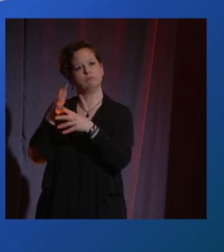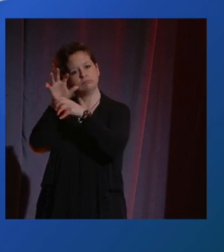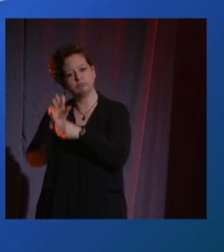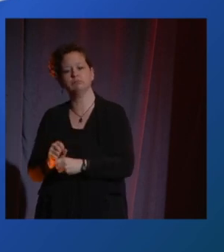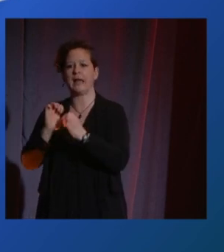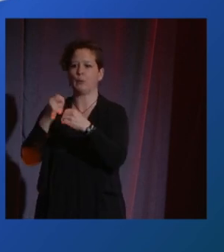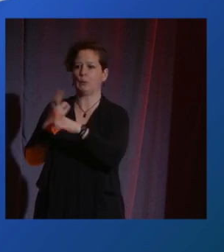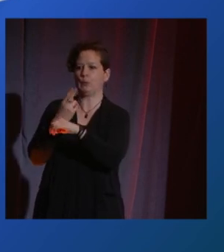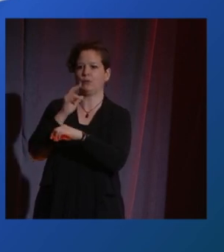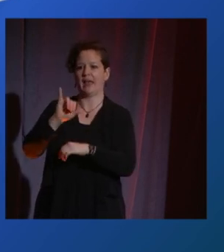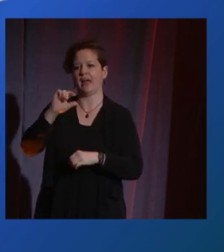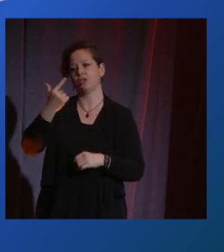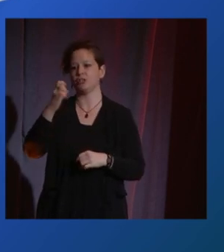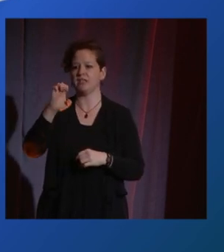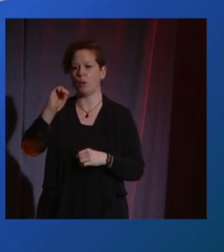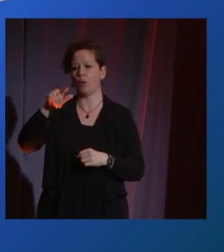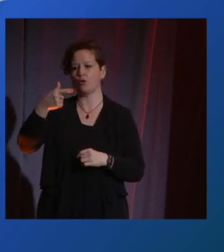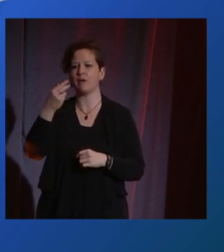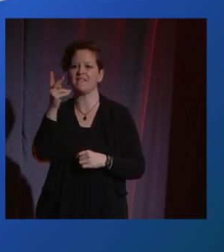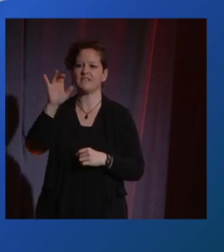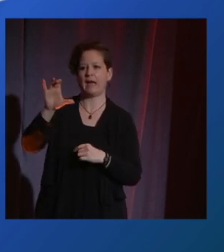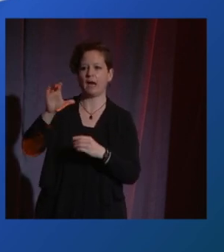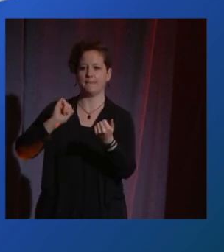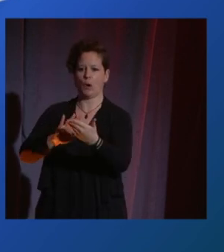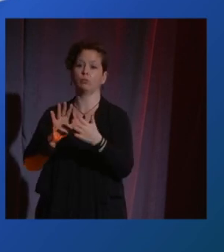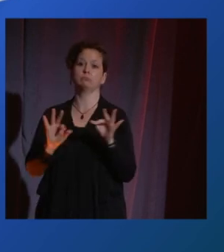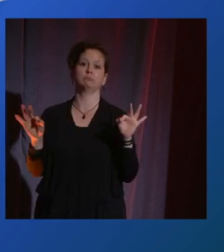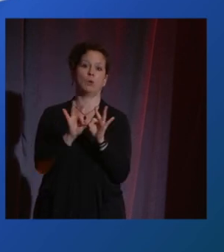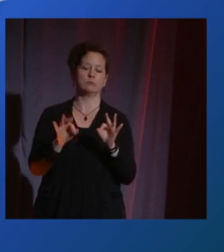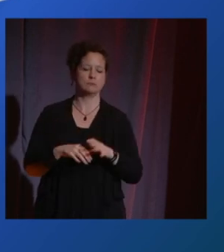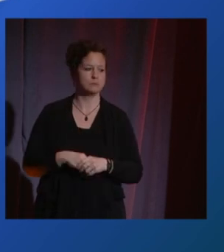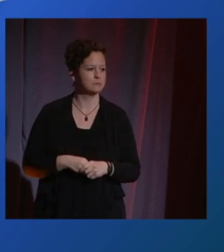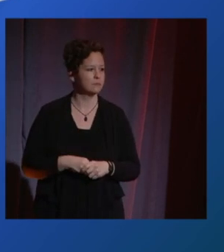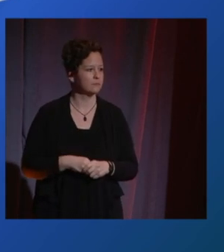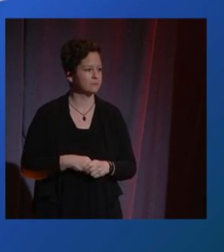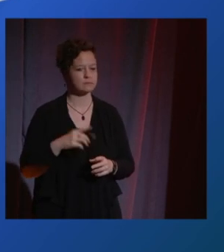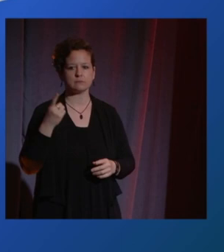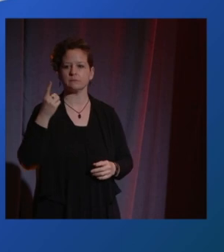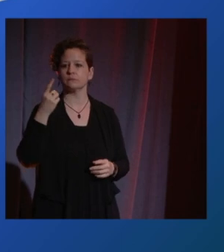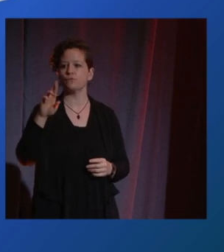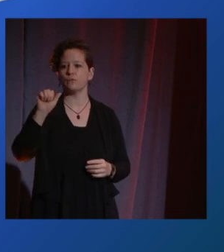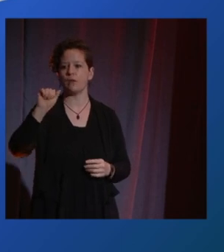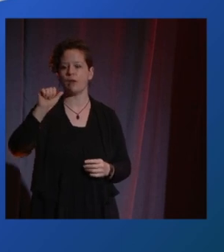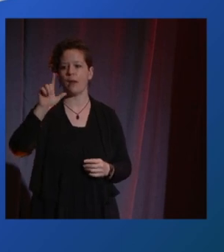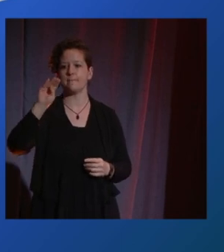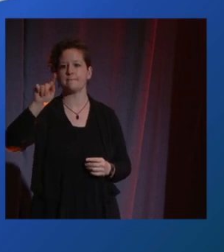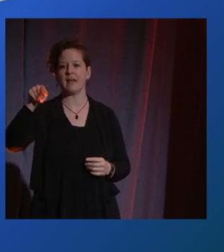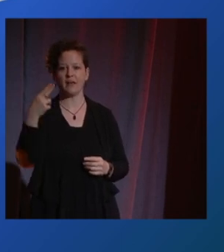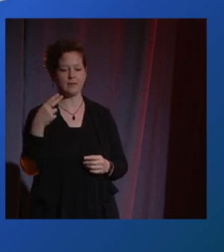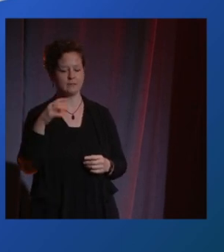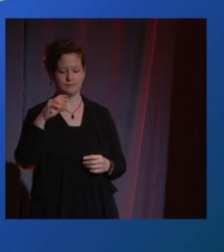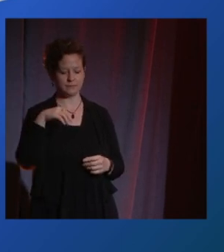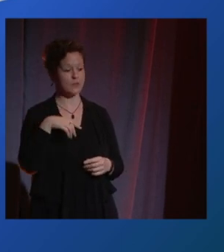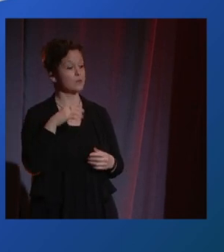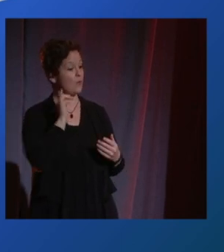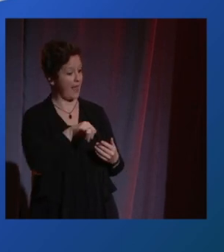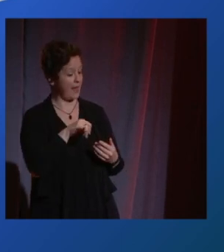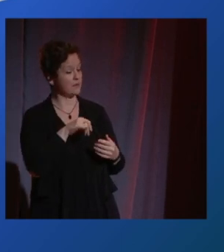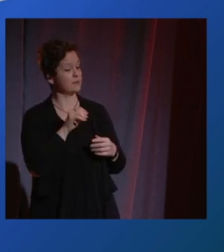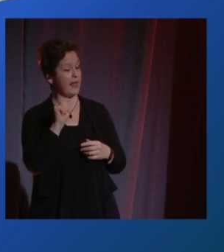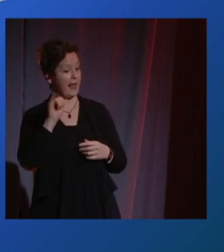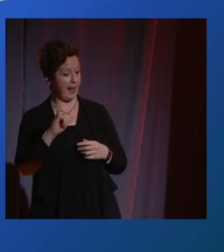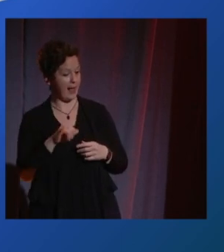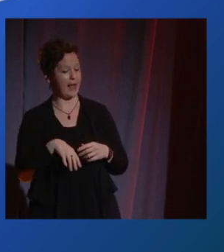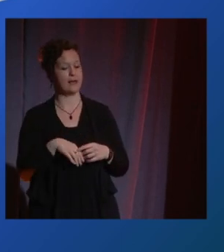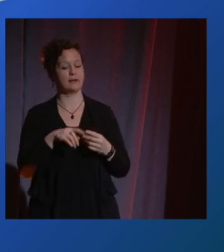this excites me actually so Ai and then the tools and I know Dr pill you're